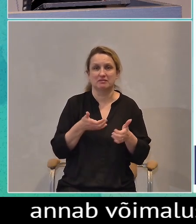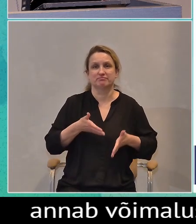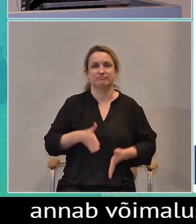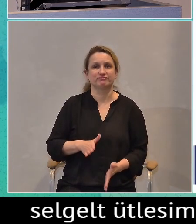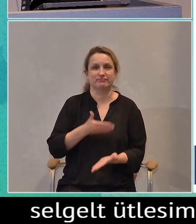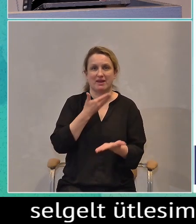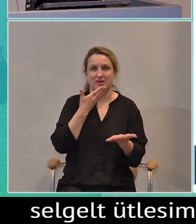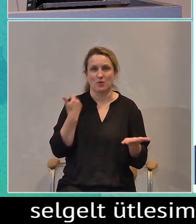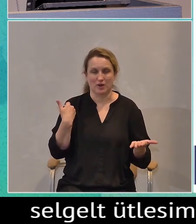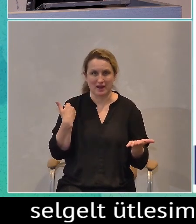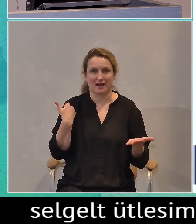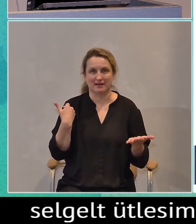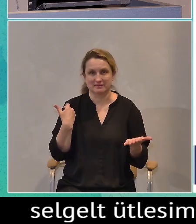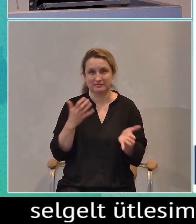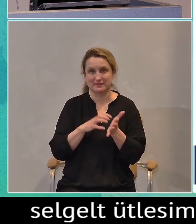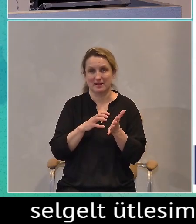in utero,